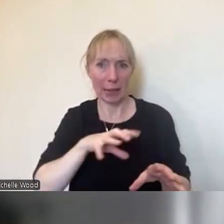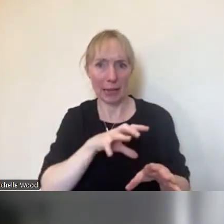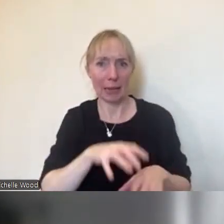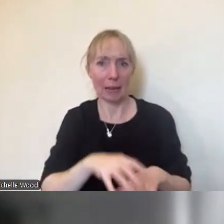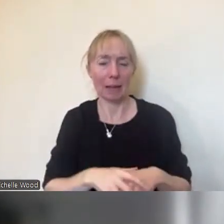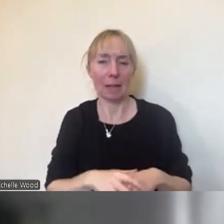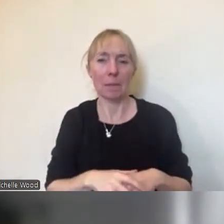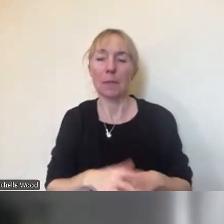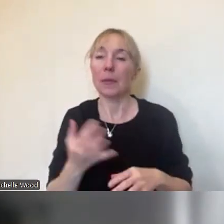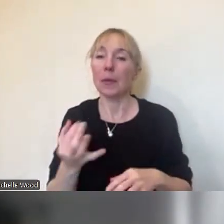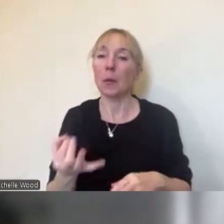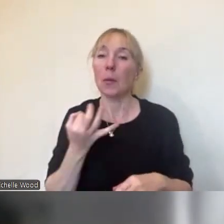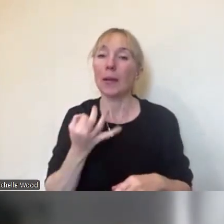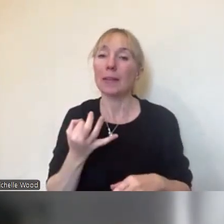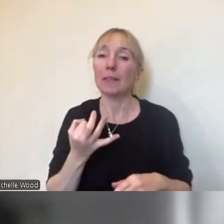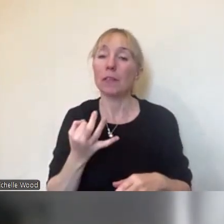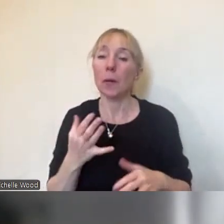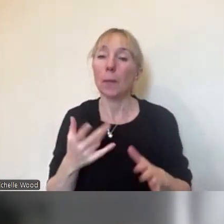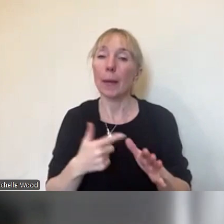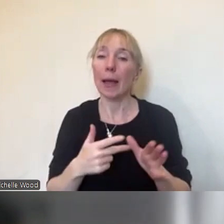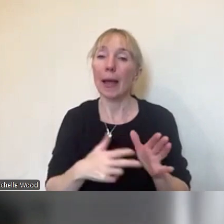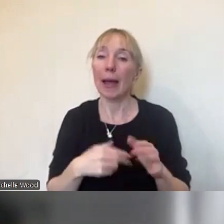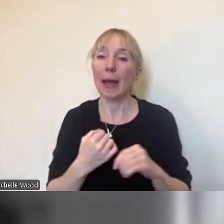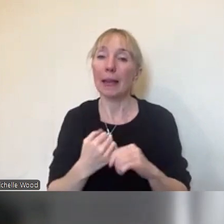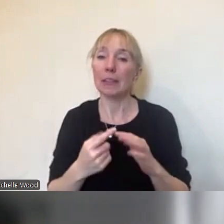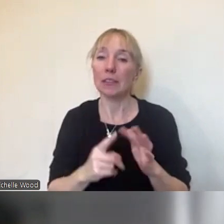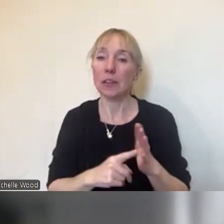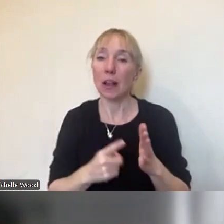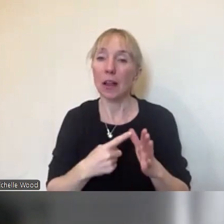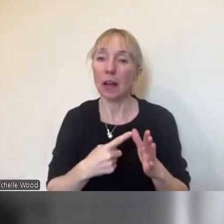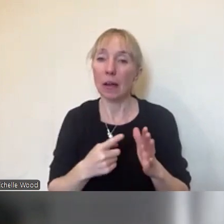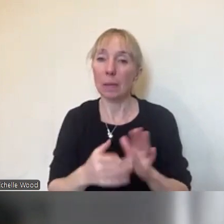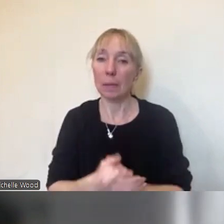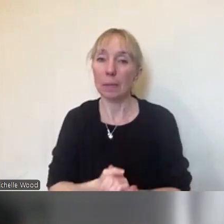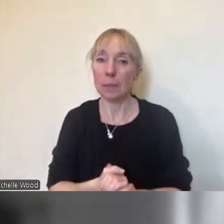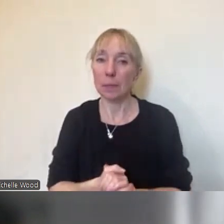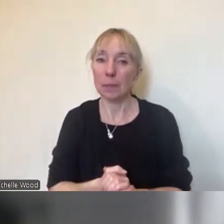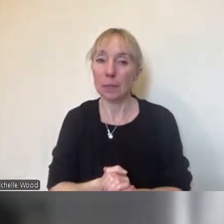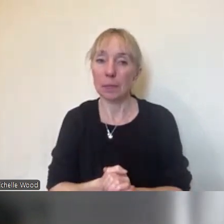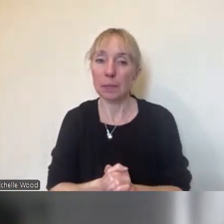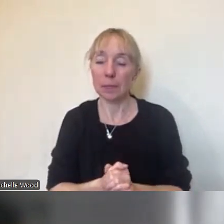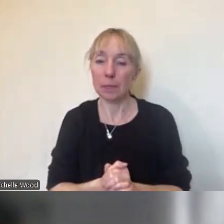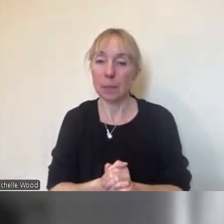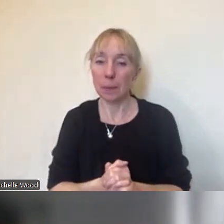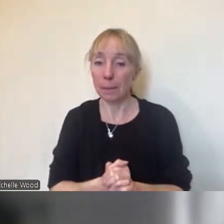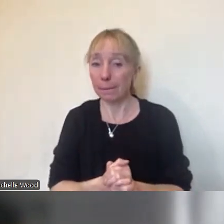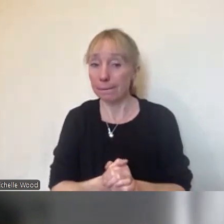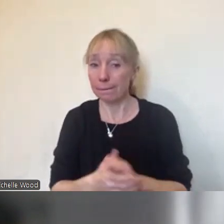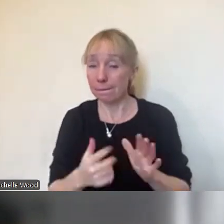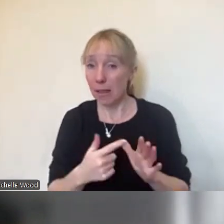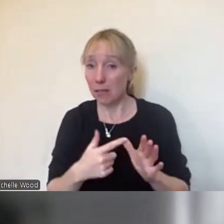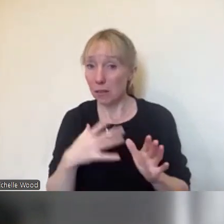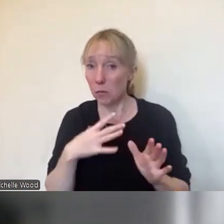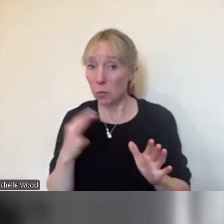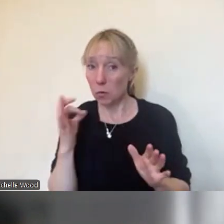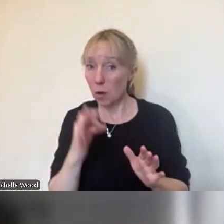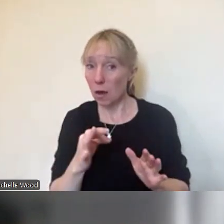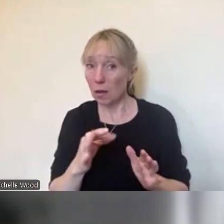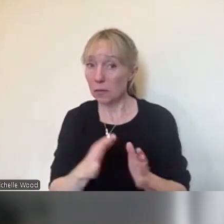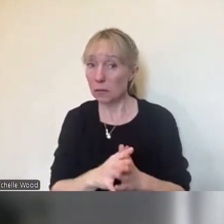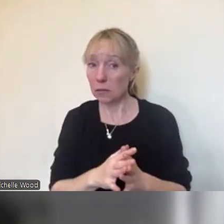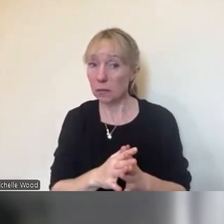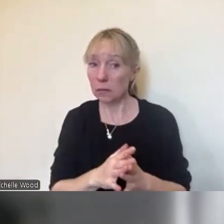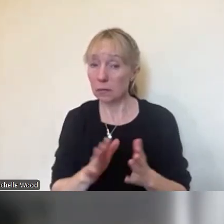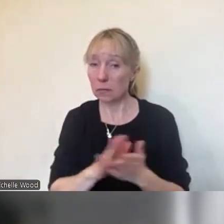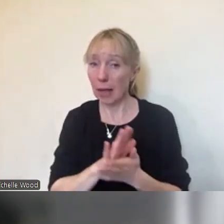So there's a question from Angela as well. I didn't know, Angela, if you wanted to ask that, or if